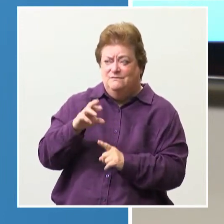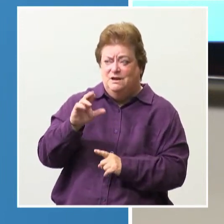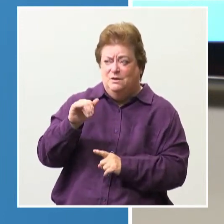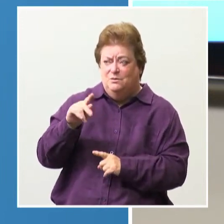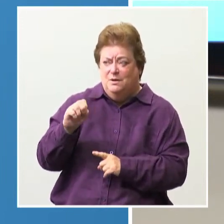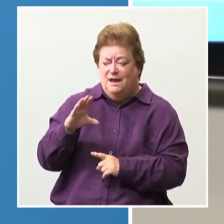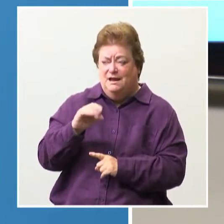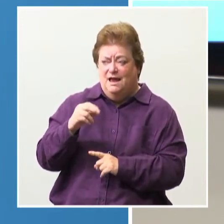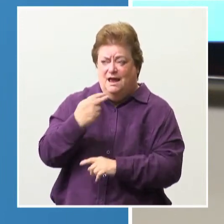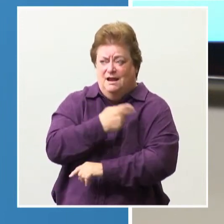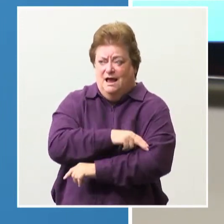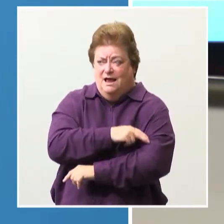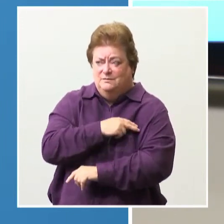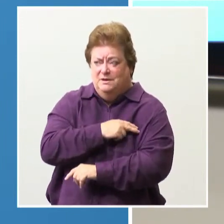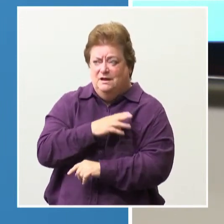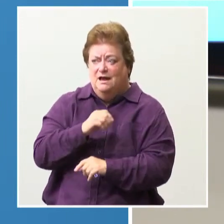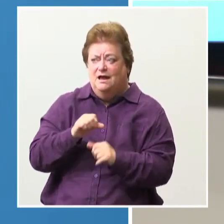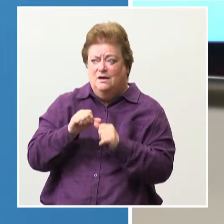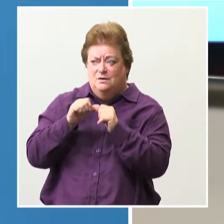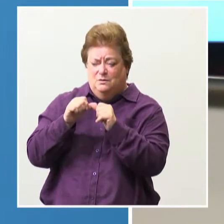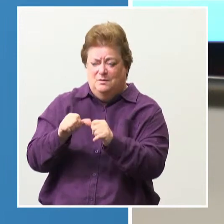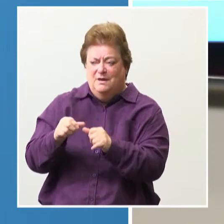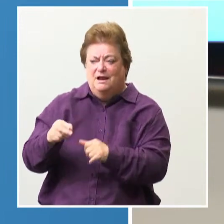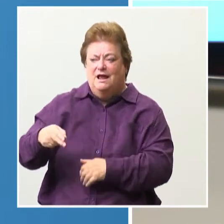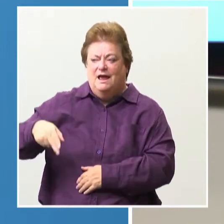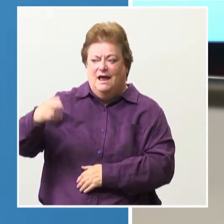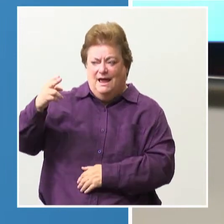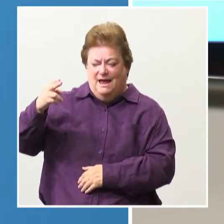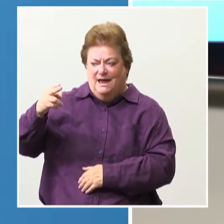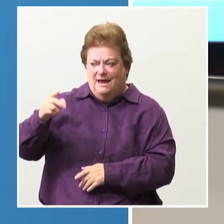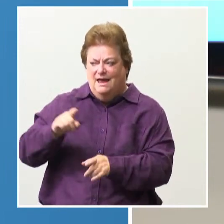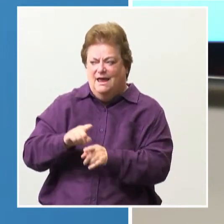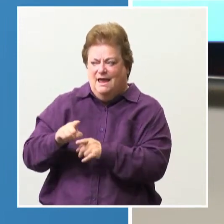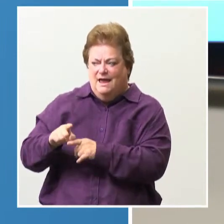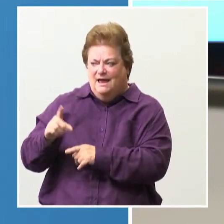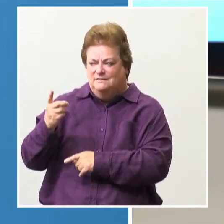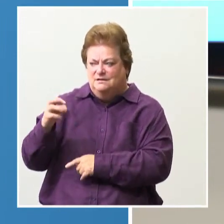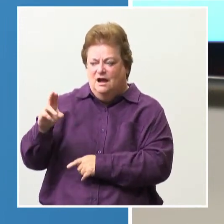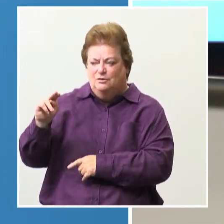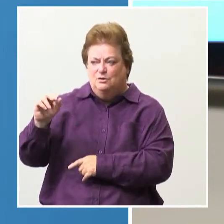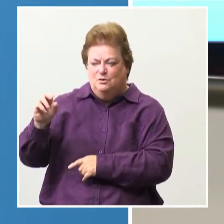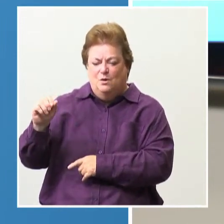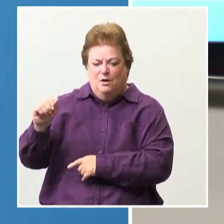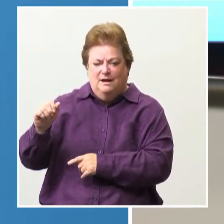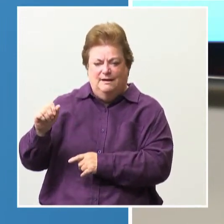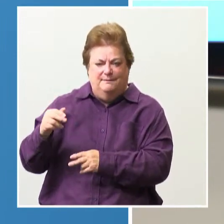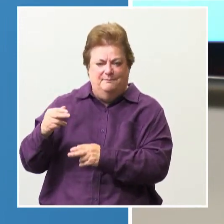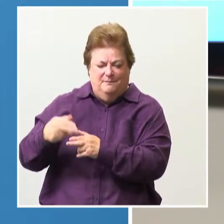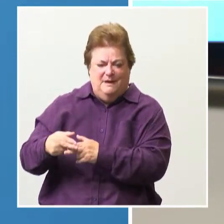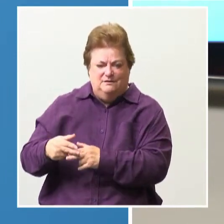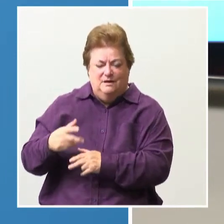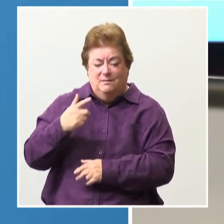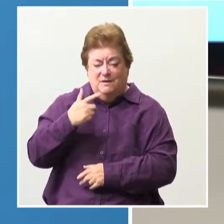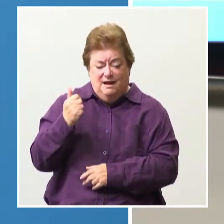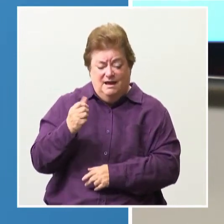and hospitalizations are remaining too high, as Dr. Nora mentioned. Because of the